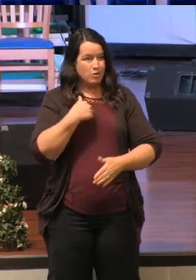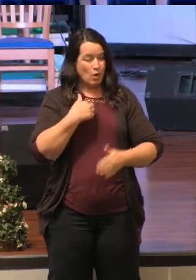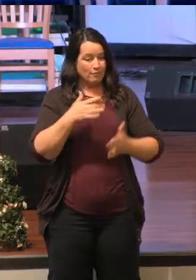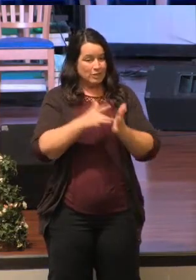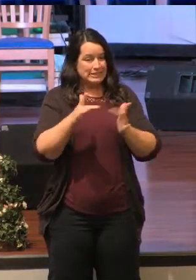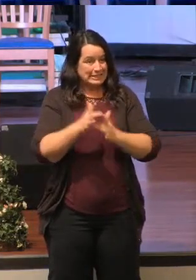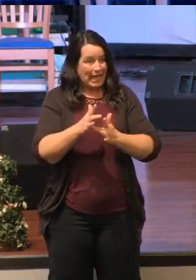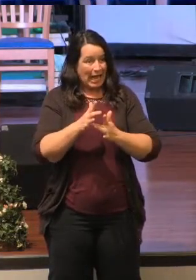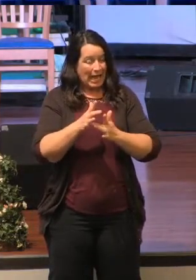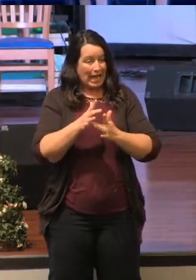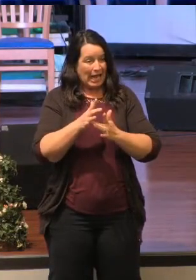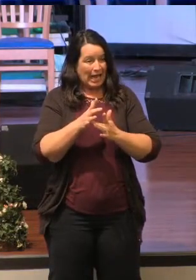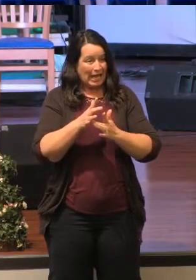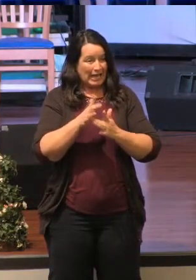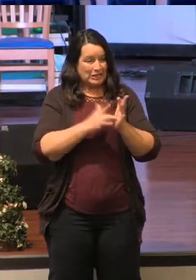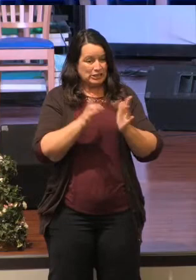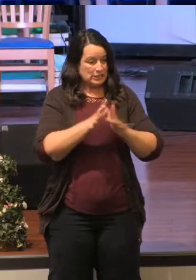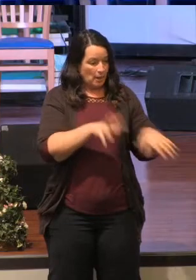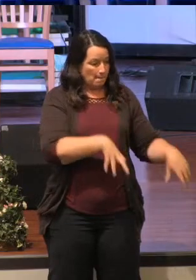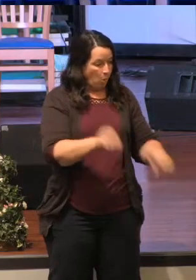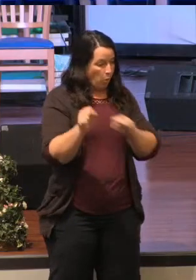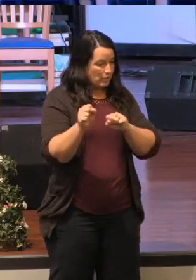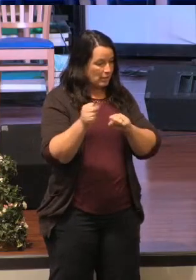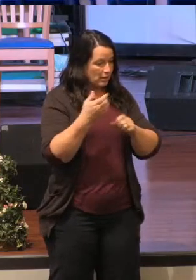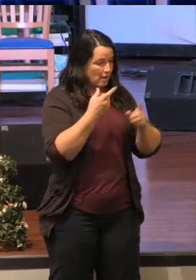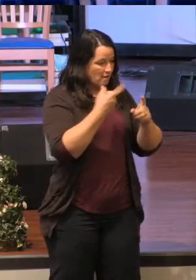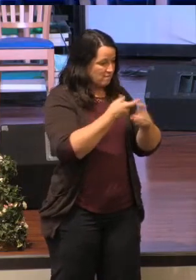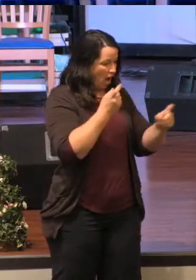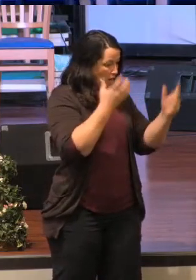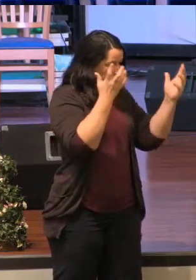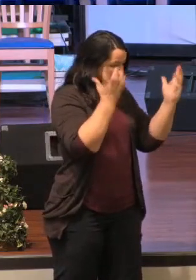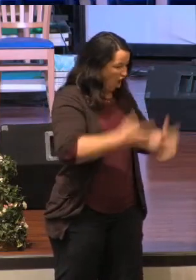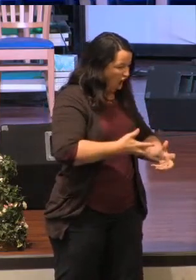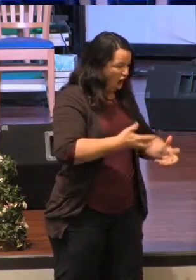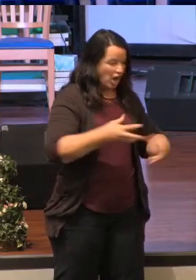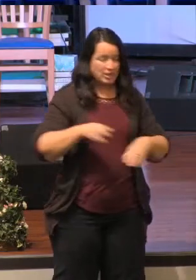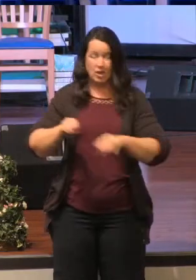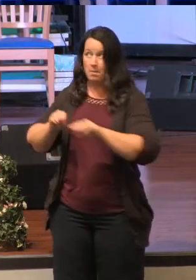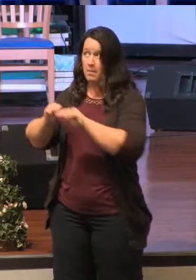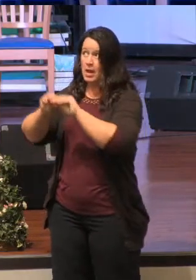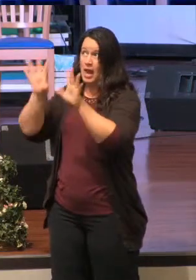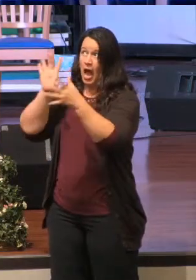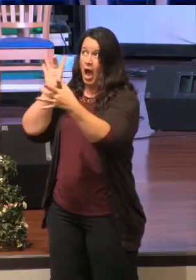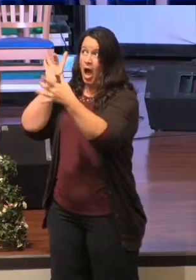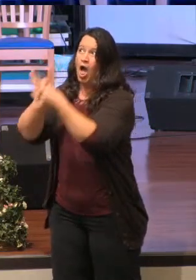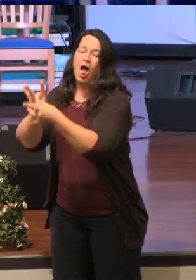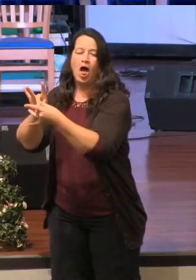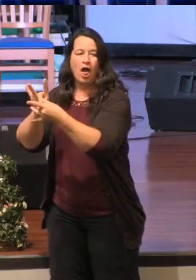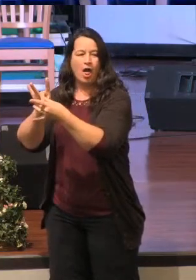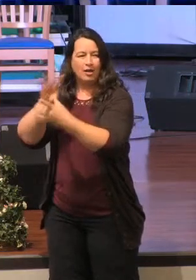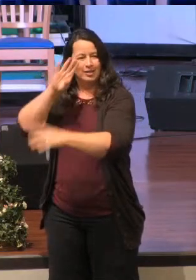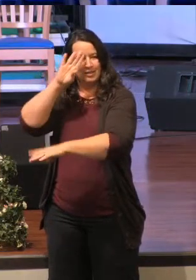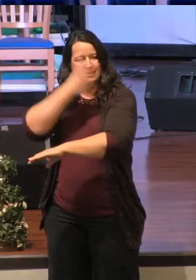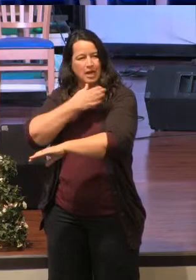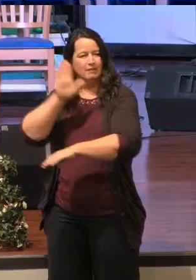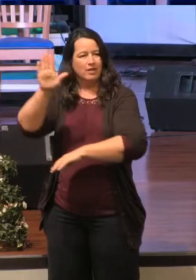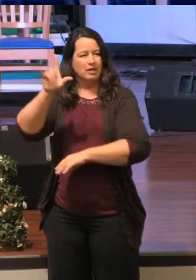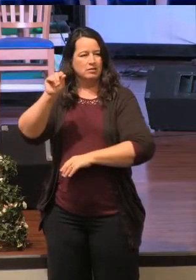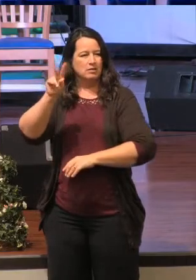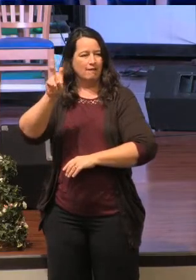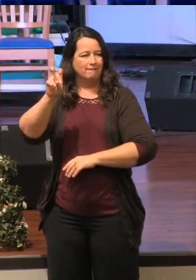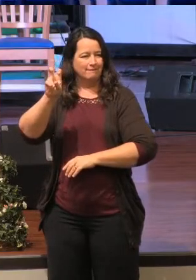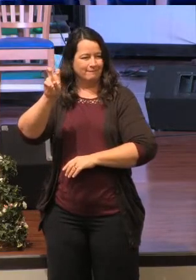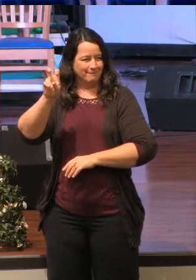has translated us out of the kingdom of darkness and into the kingdom of light, into the kingdom of the Son of his love.